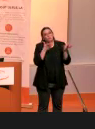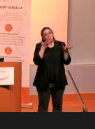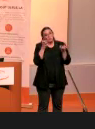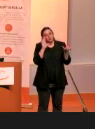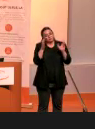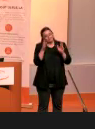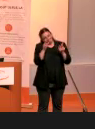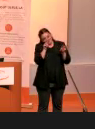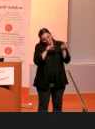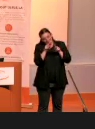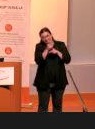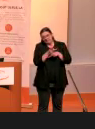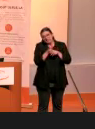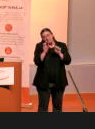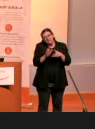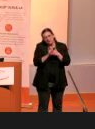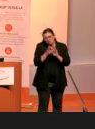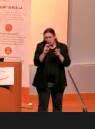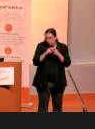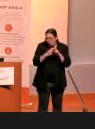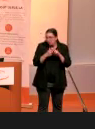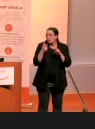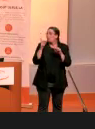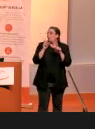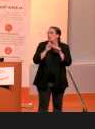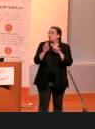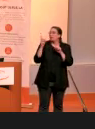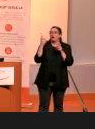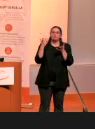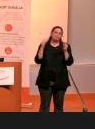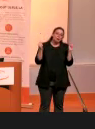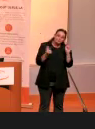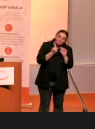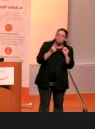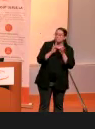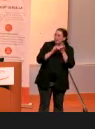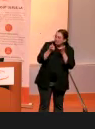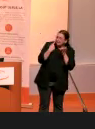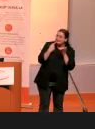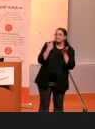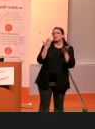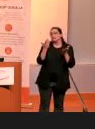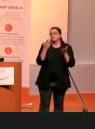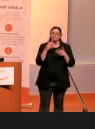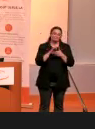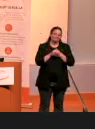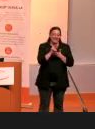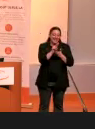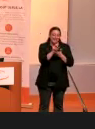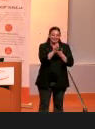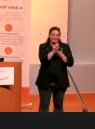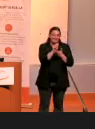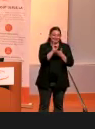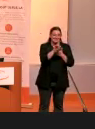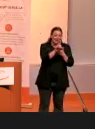issue. I mean, otherwise, some of the things that we take for pain or inflammation, like nonsteroidal